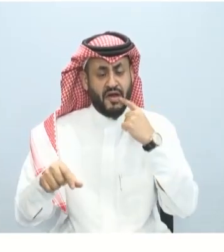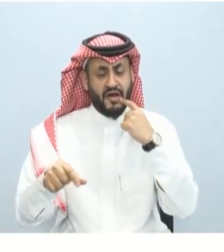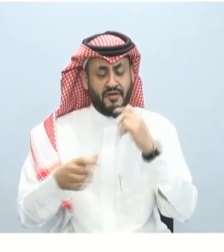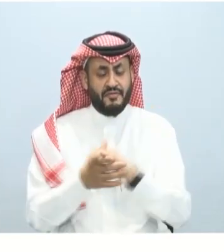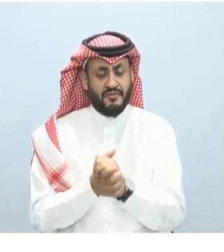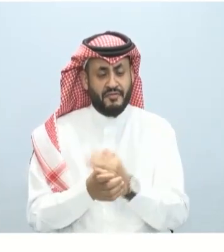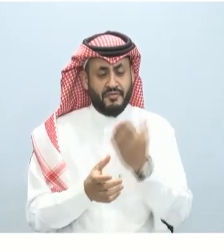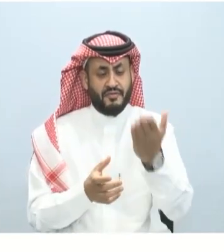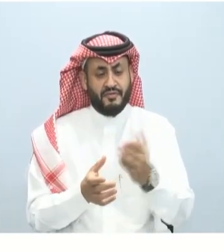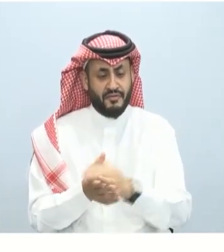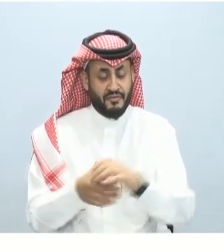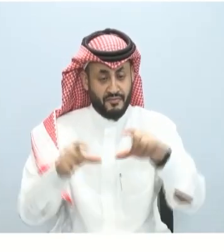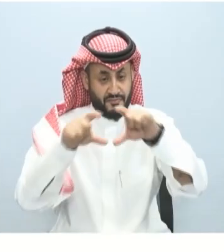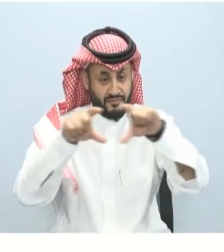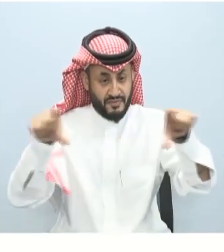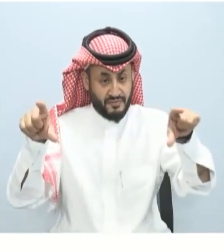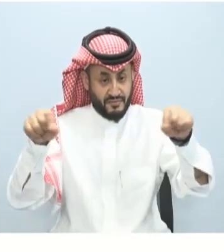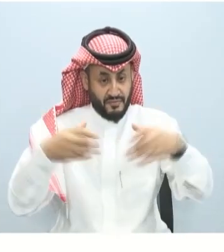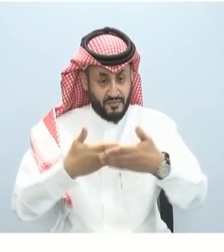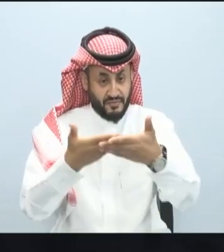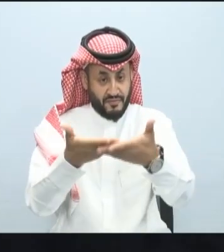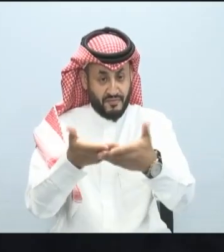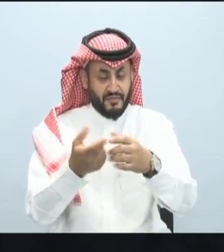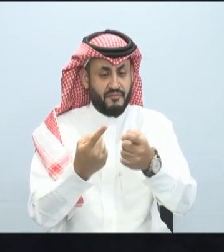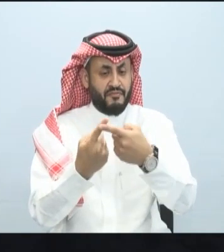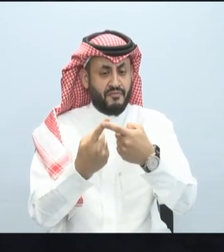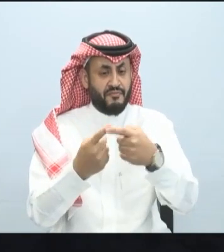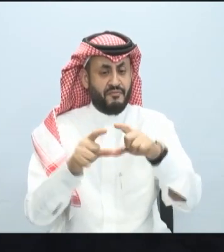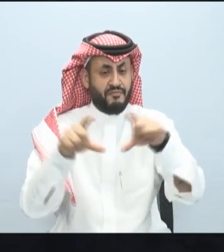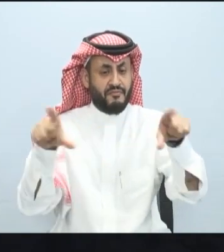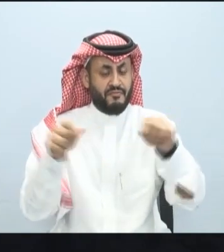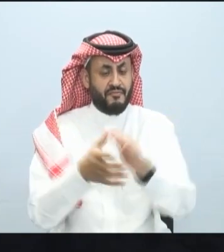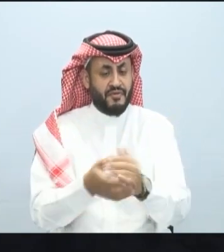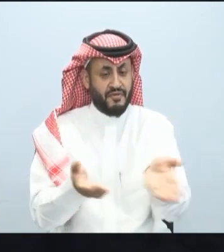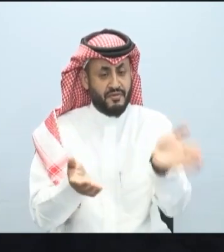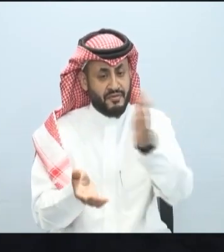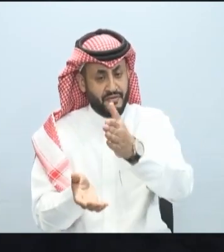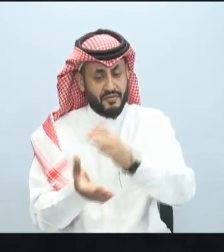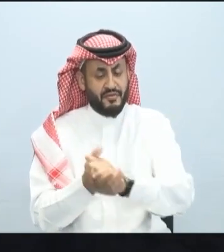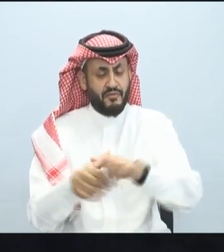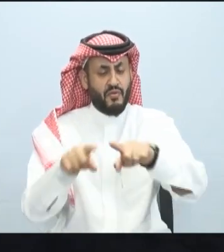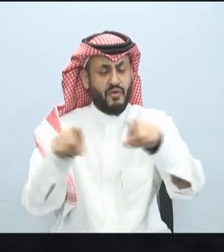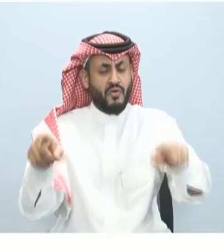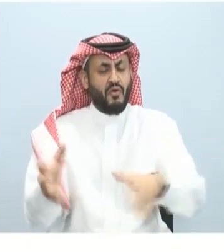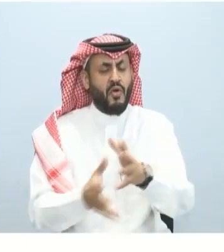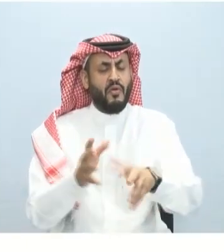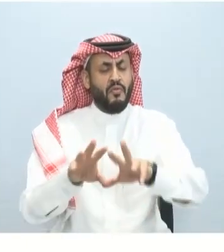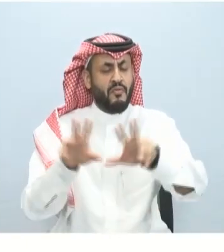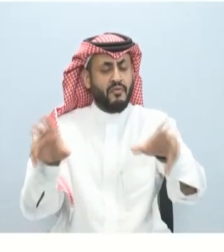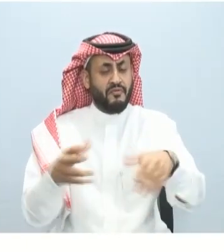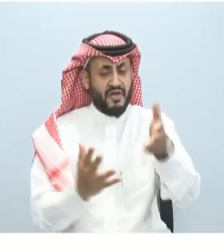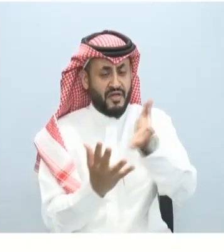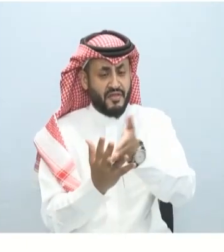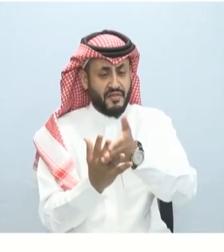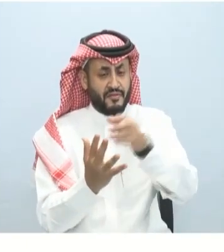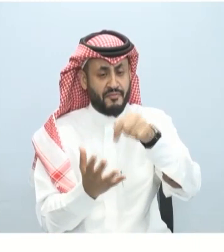my main, or sorry, the introduction, the first paragraph. And then I have my main paragraph, which is in the middle. I chose